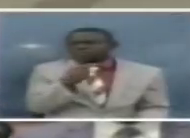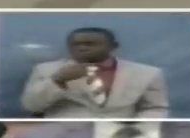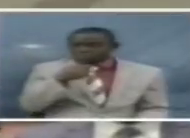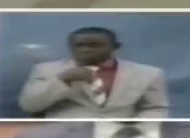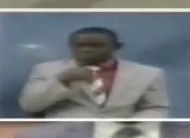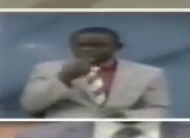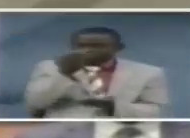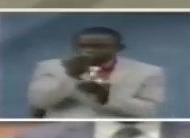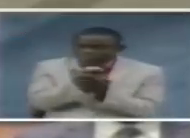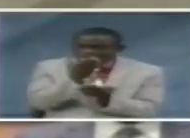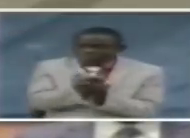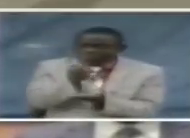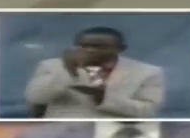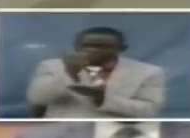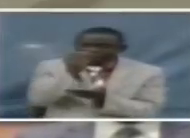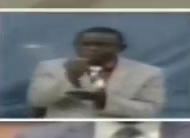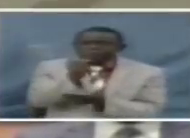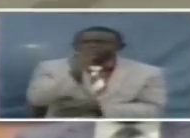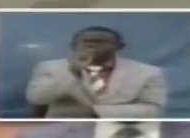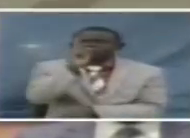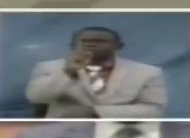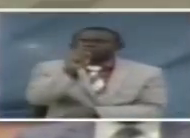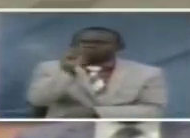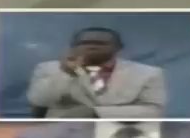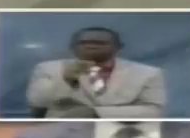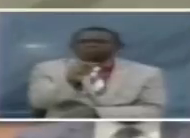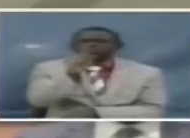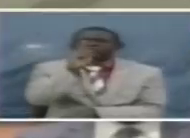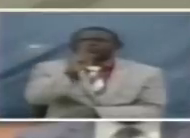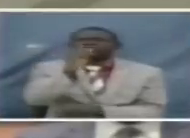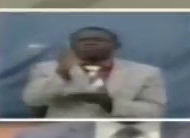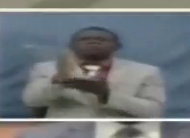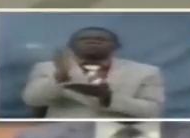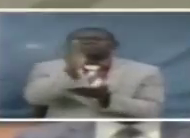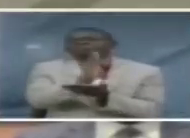resources, I have allocated